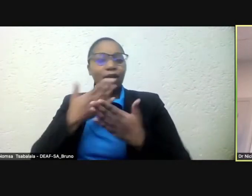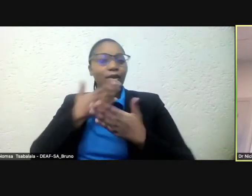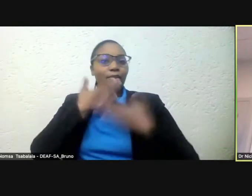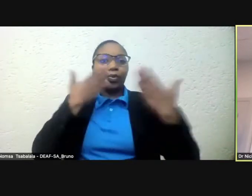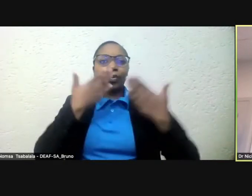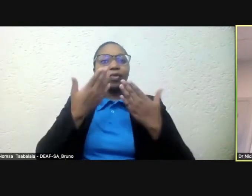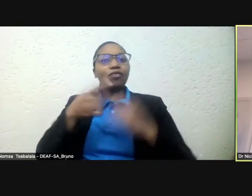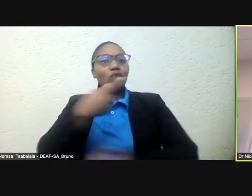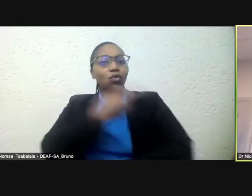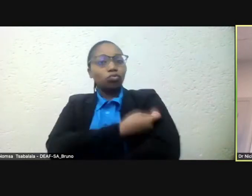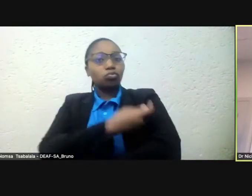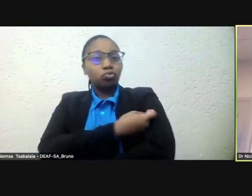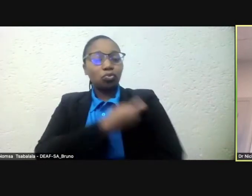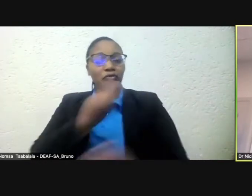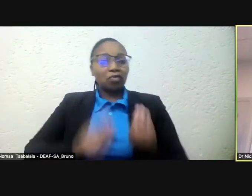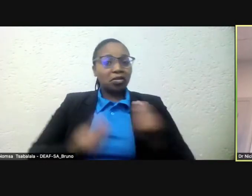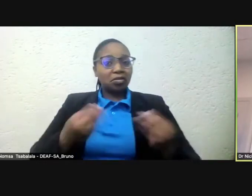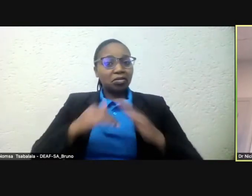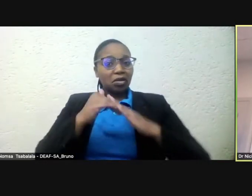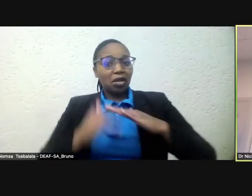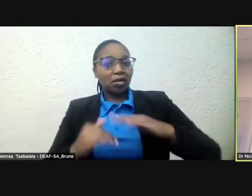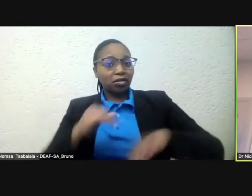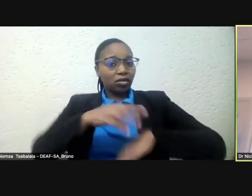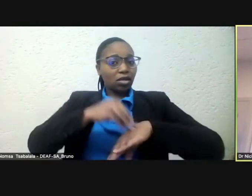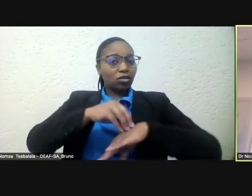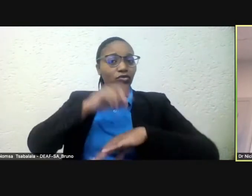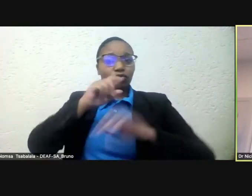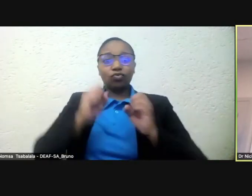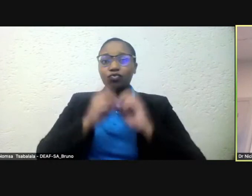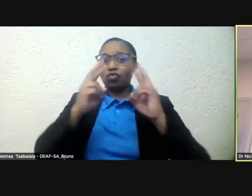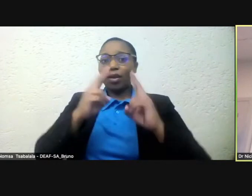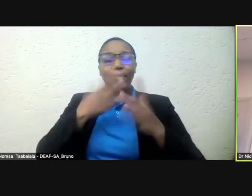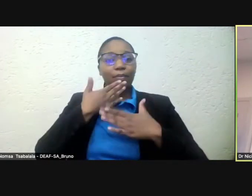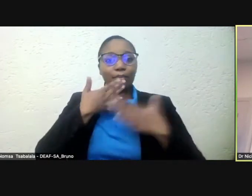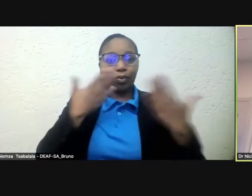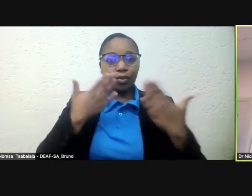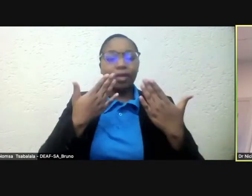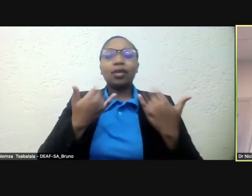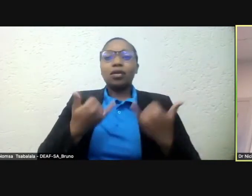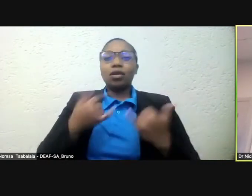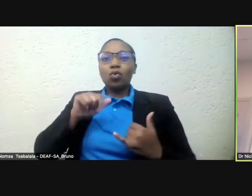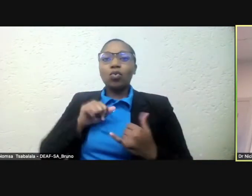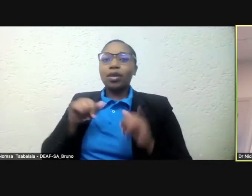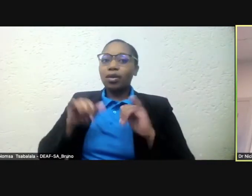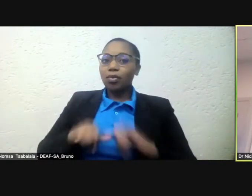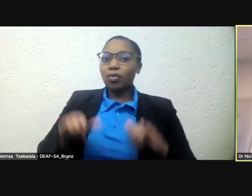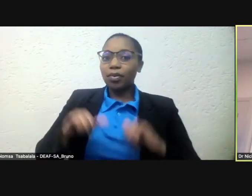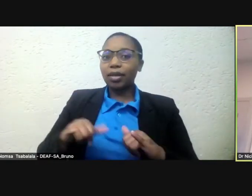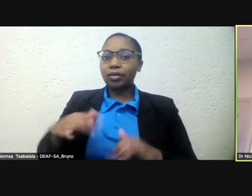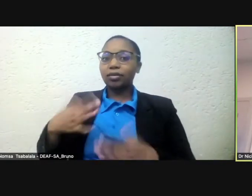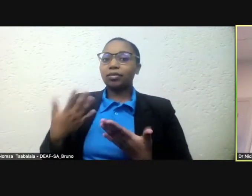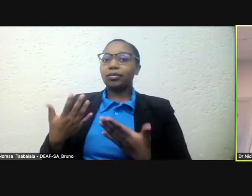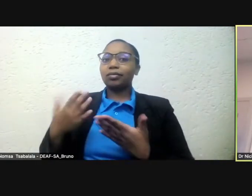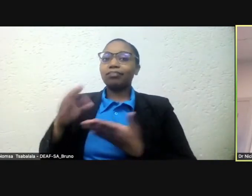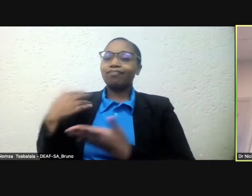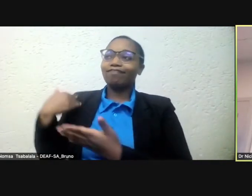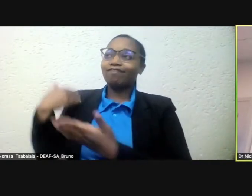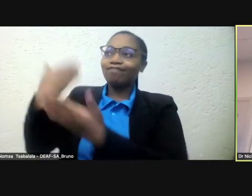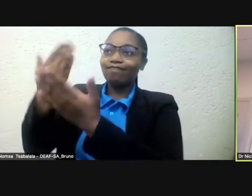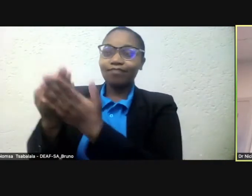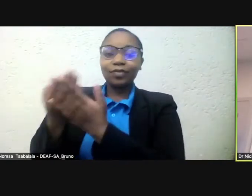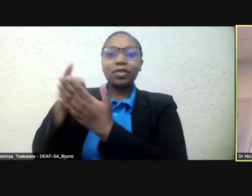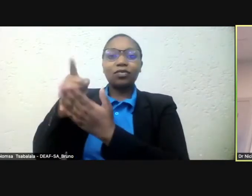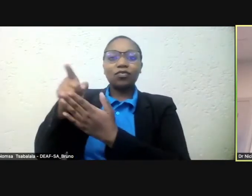the age of 12. We await vaccination applications from the manufacturers for use